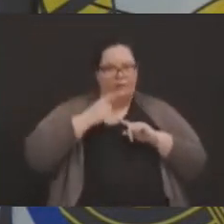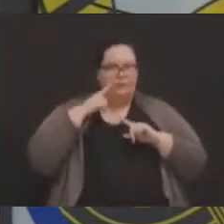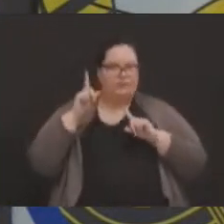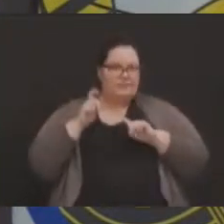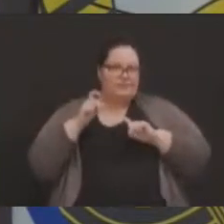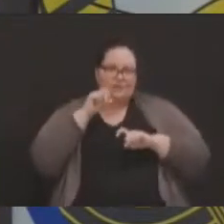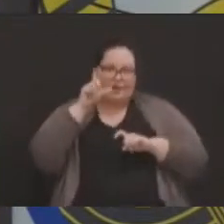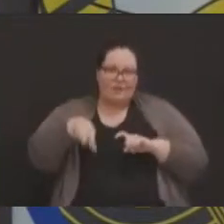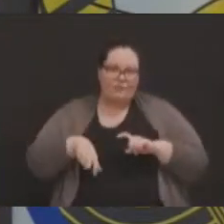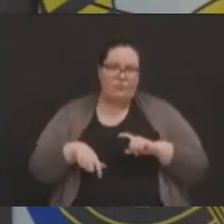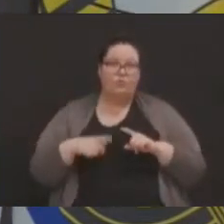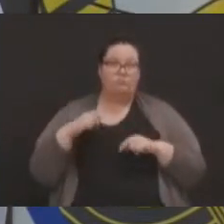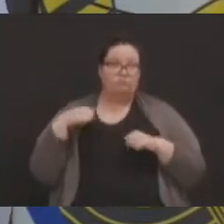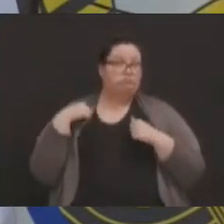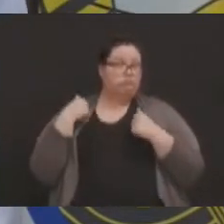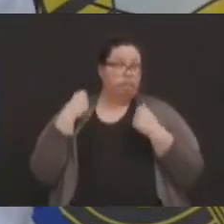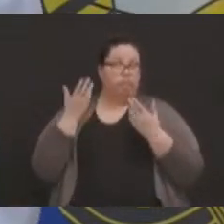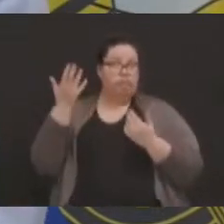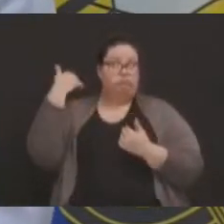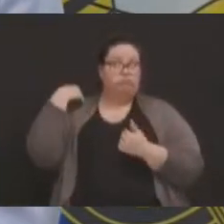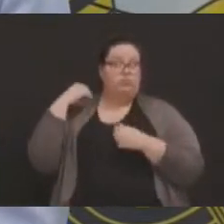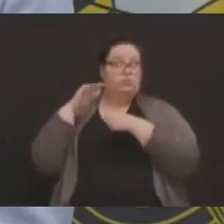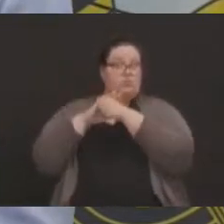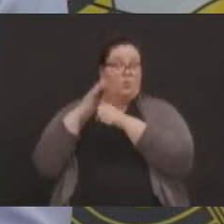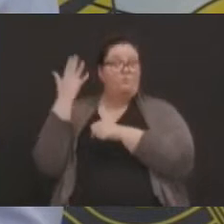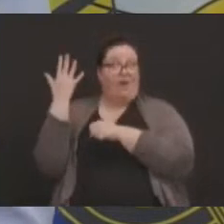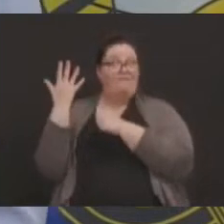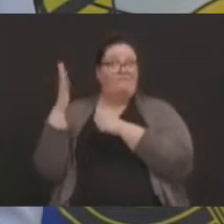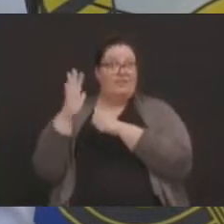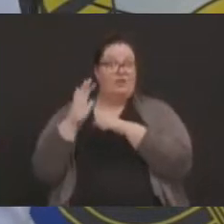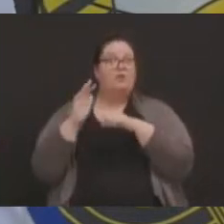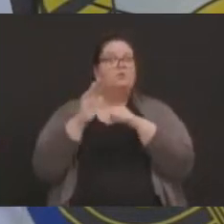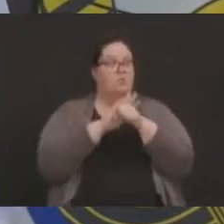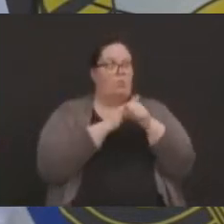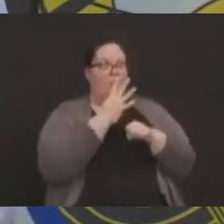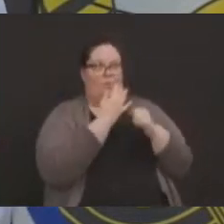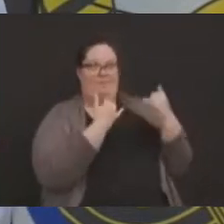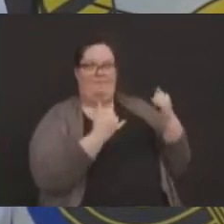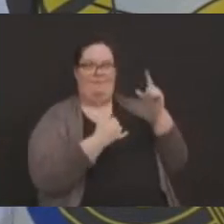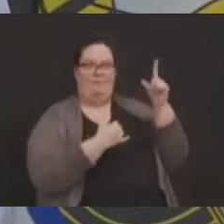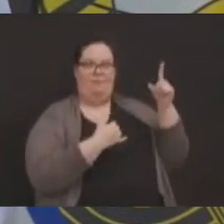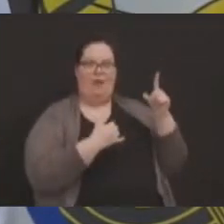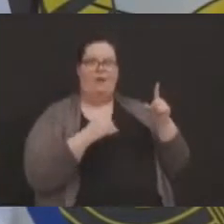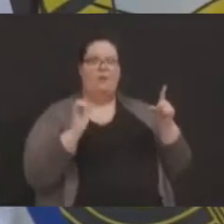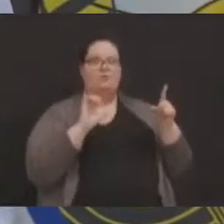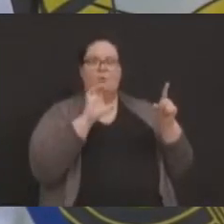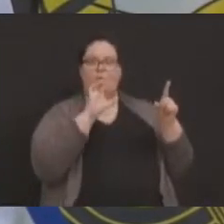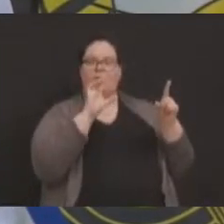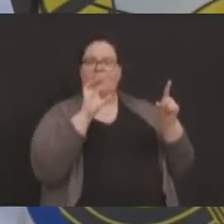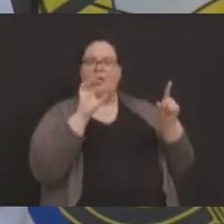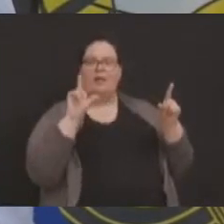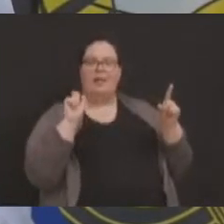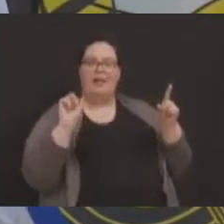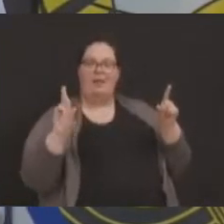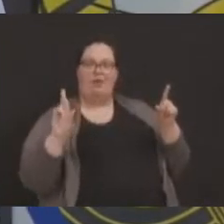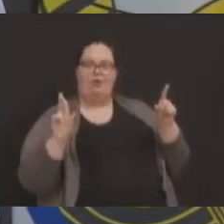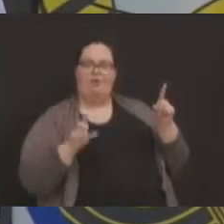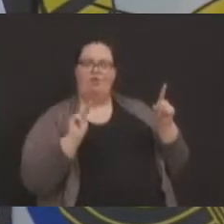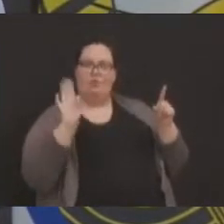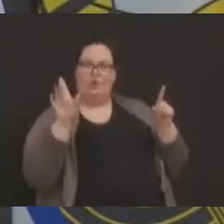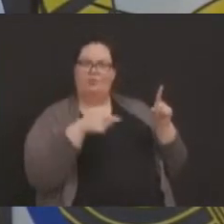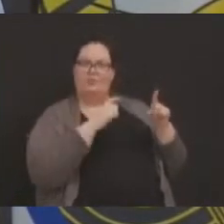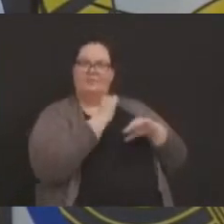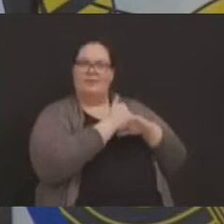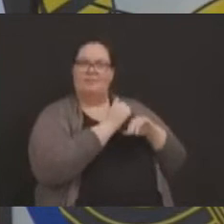We also have added a testing site in Perth Andover in Zone 3 and a site in Sussex in Zone 2. Another site is being added